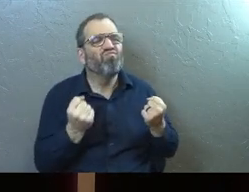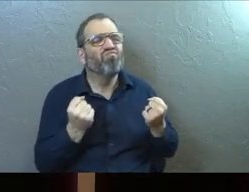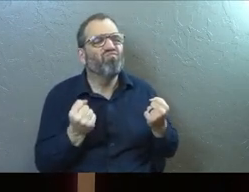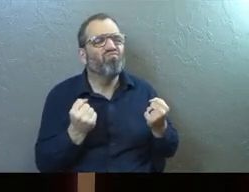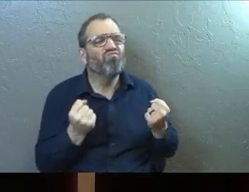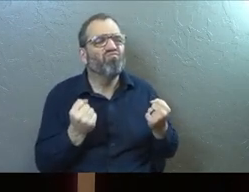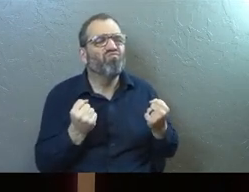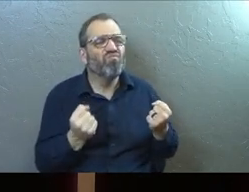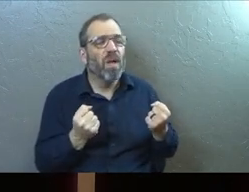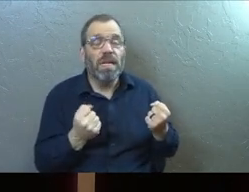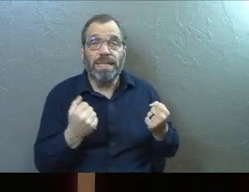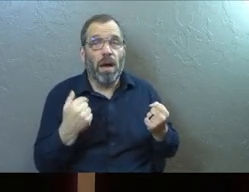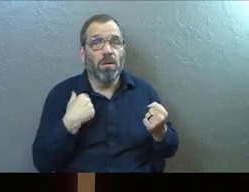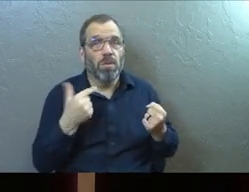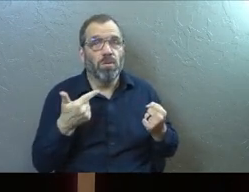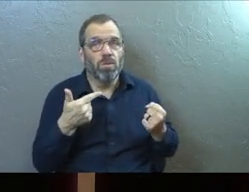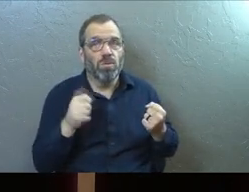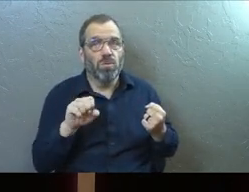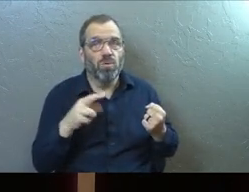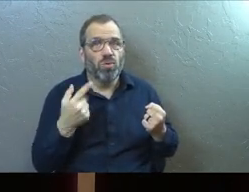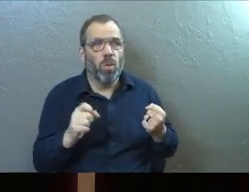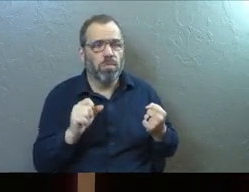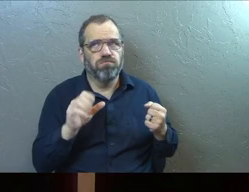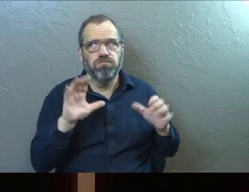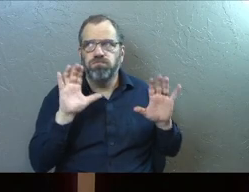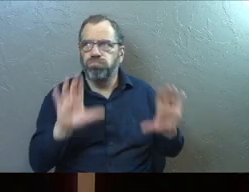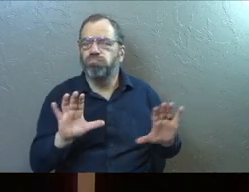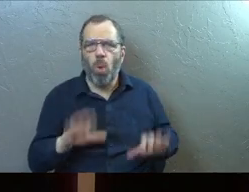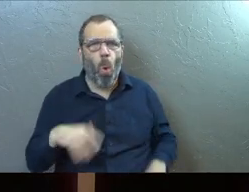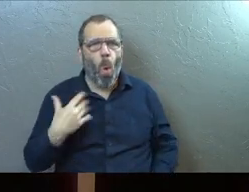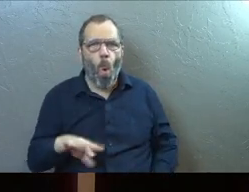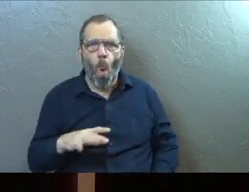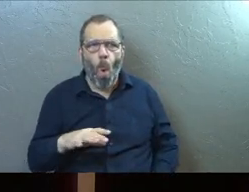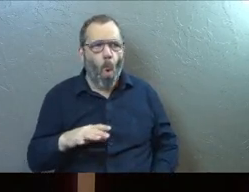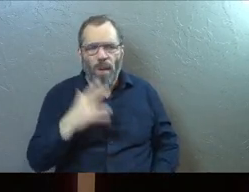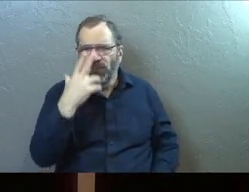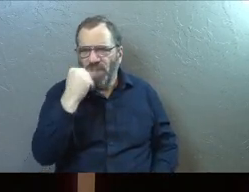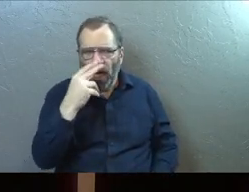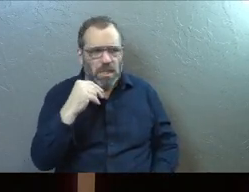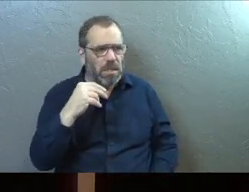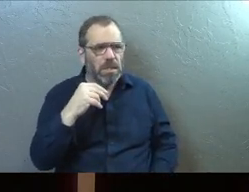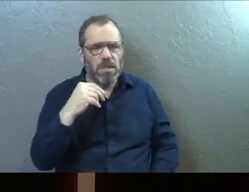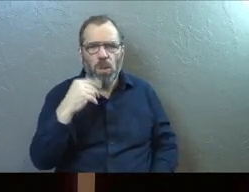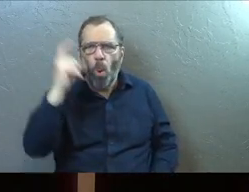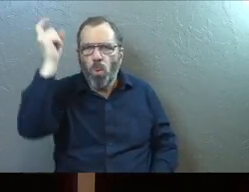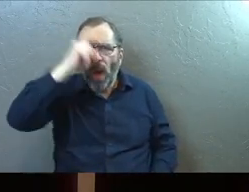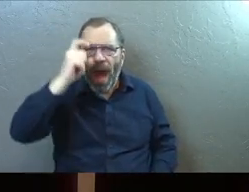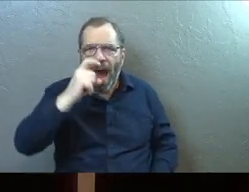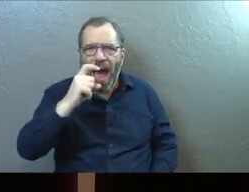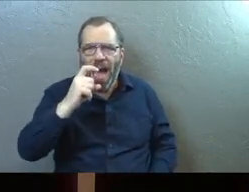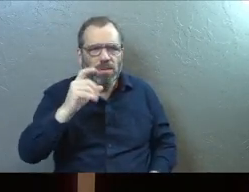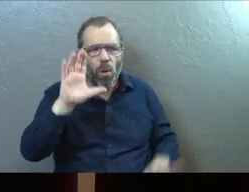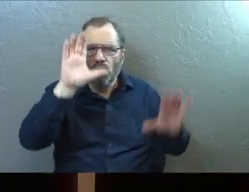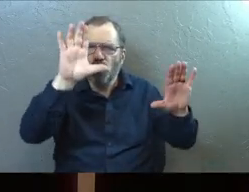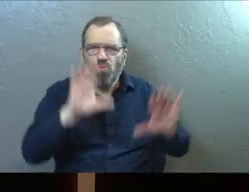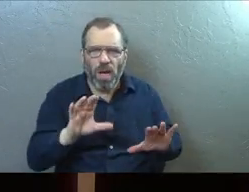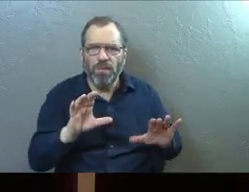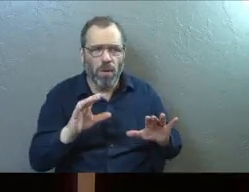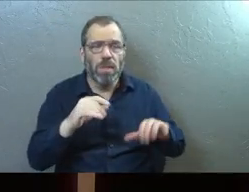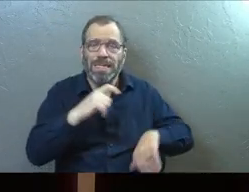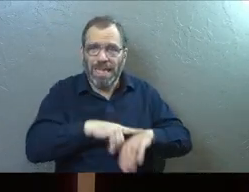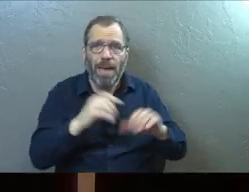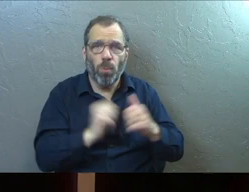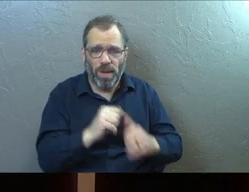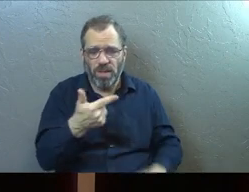And George is just the most incredible guy. So just such a man of God. So funny, so wise, just incredible. When you spend time with